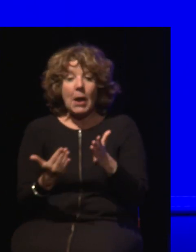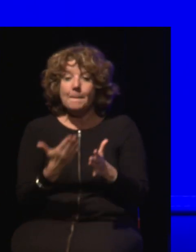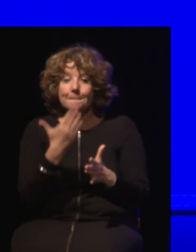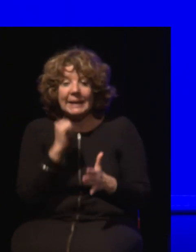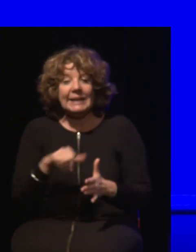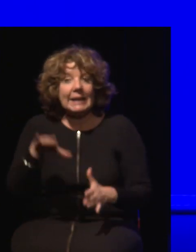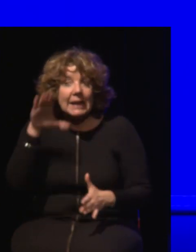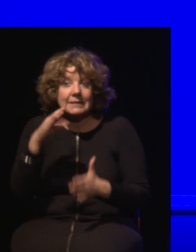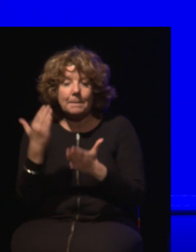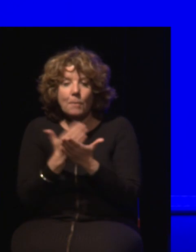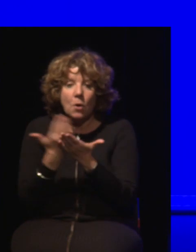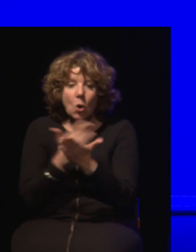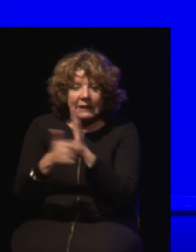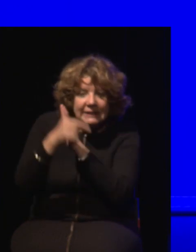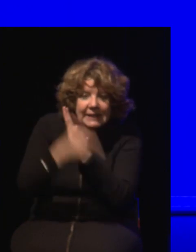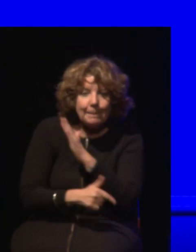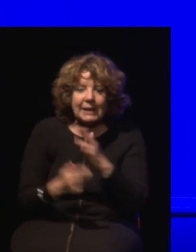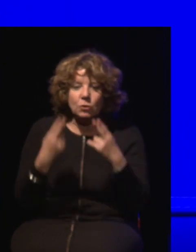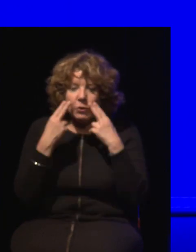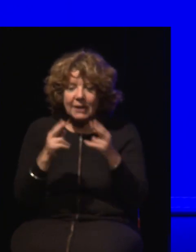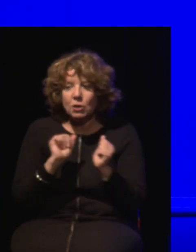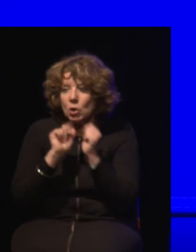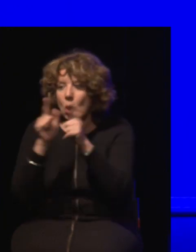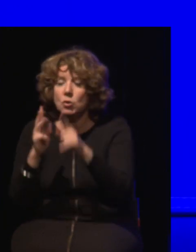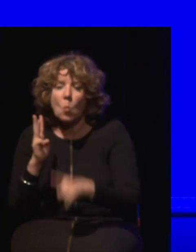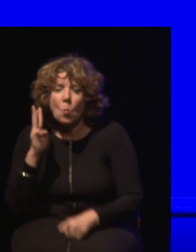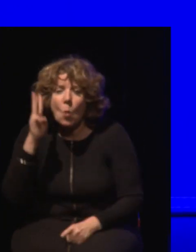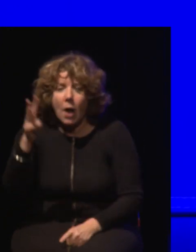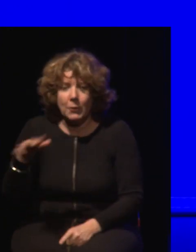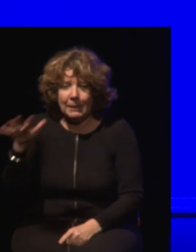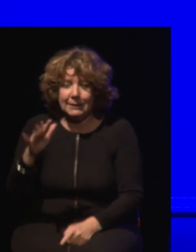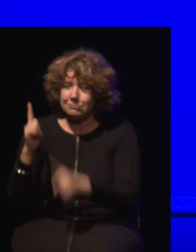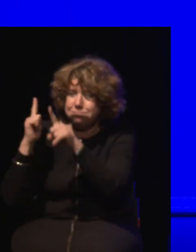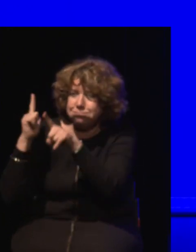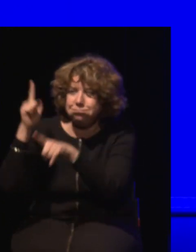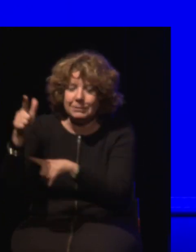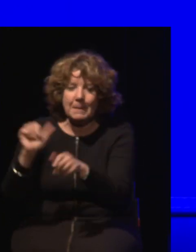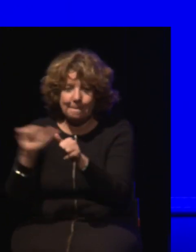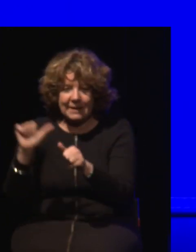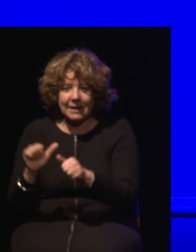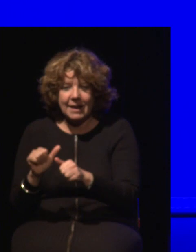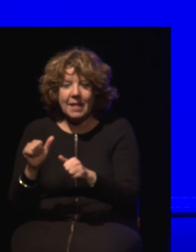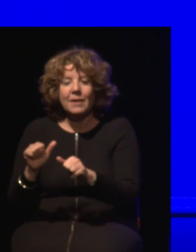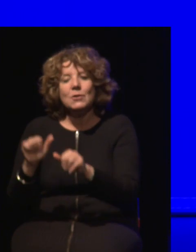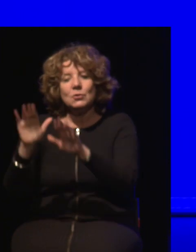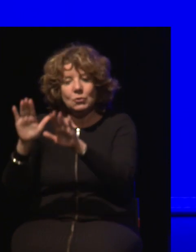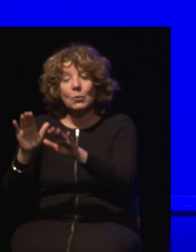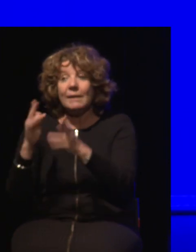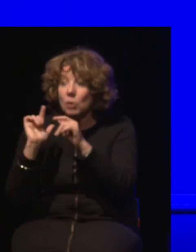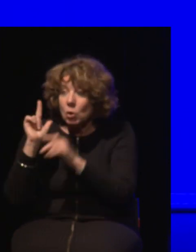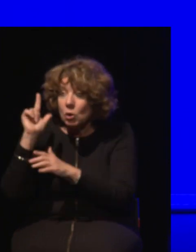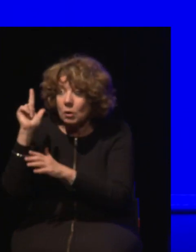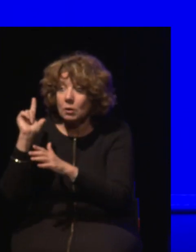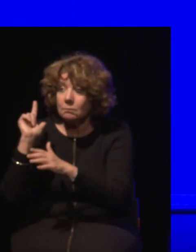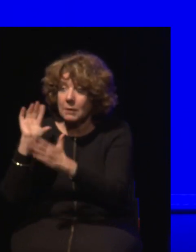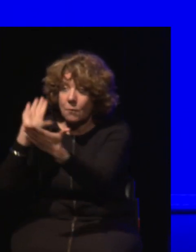So I invite you to listen more deeply to nature, to spend more time in wild places. The wilder the better. And when